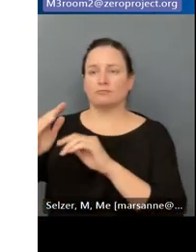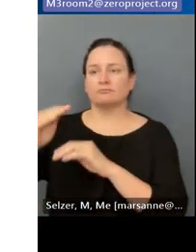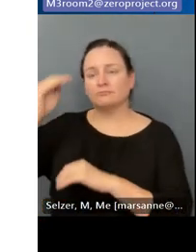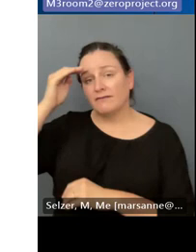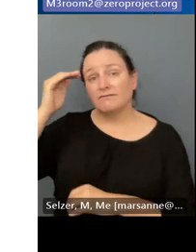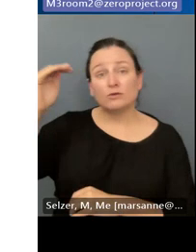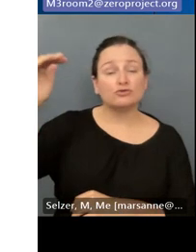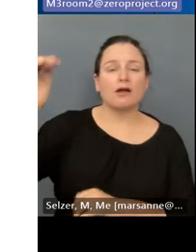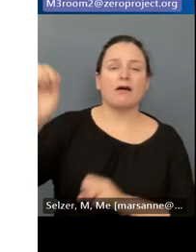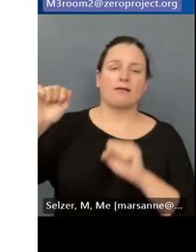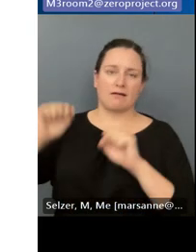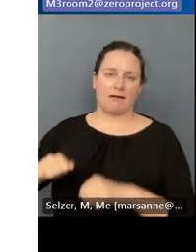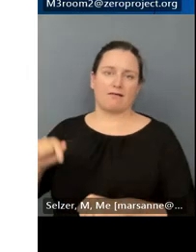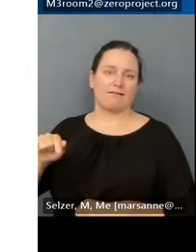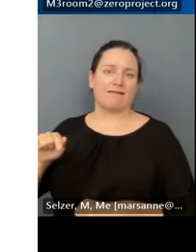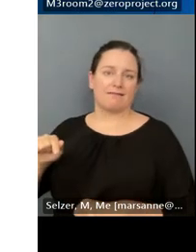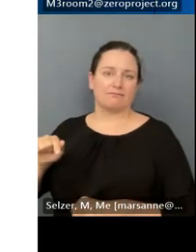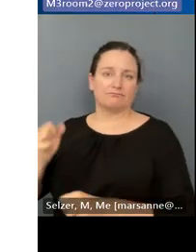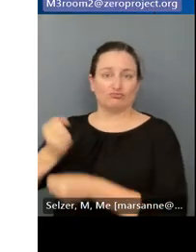disabilities. I think